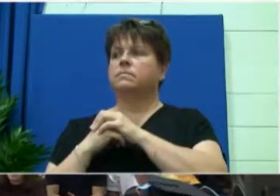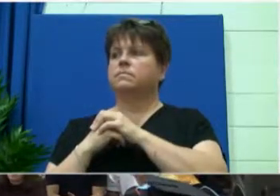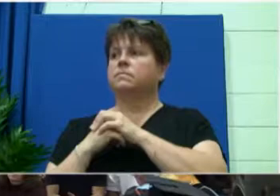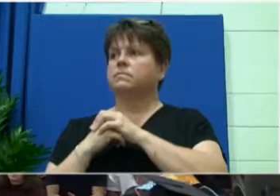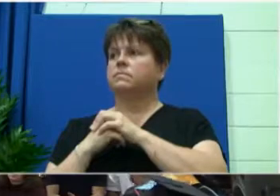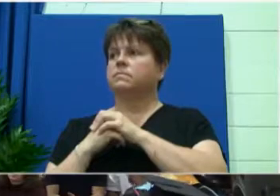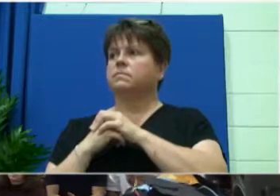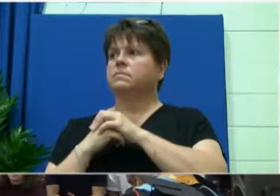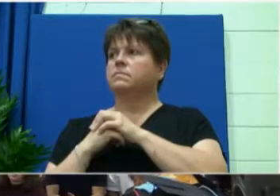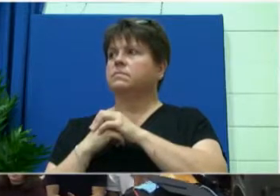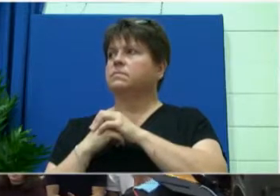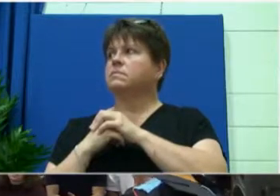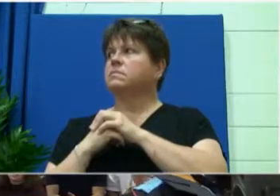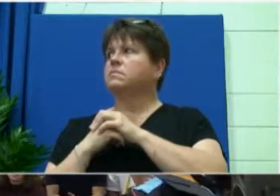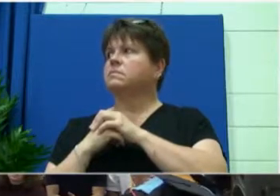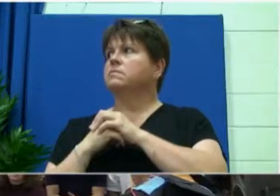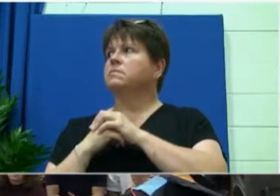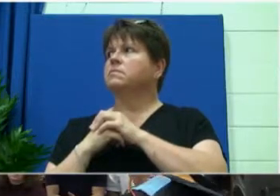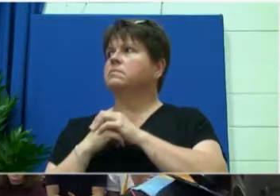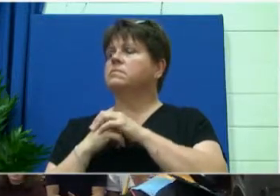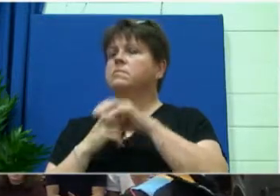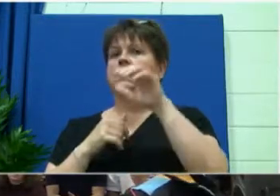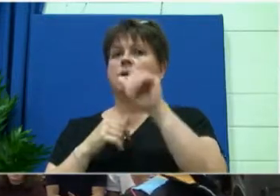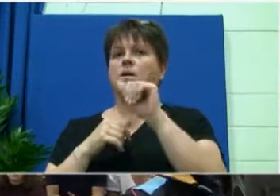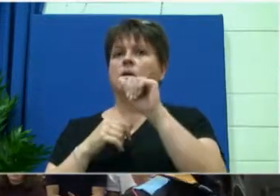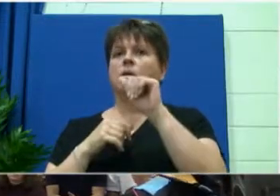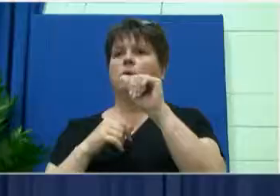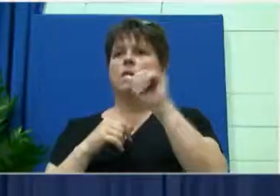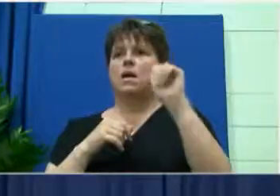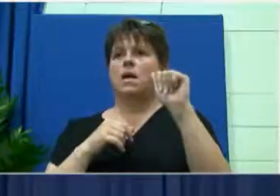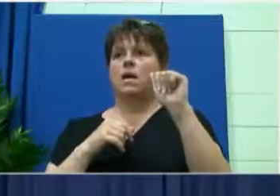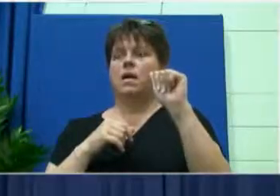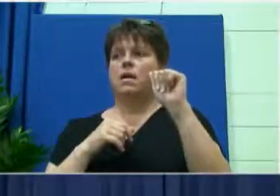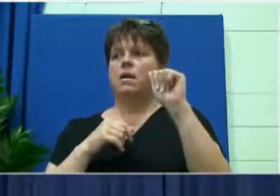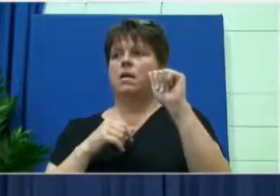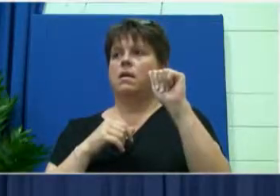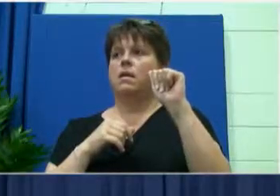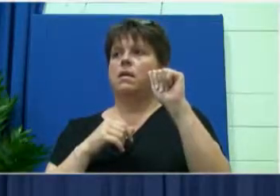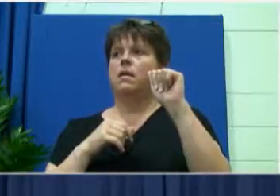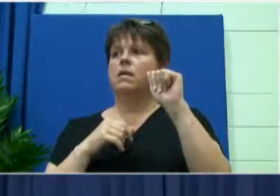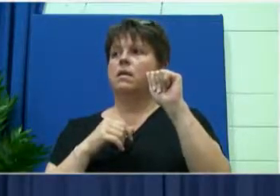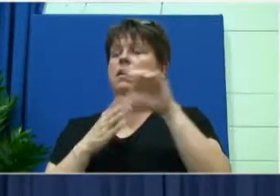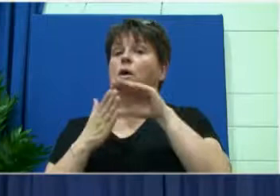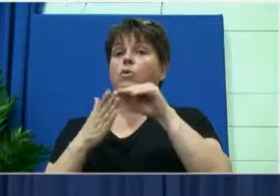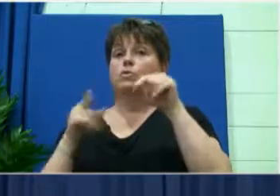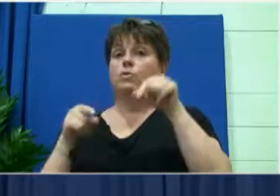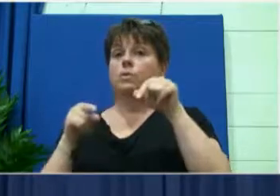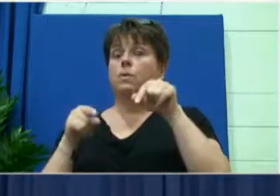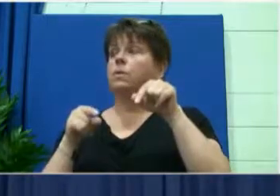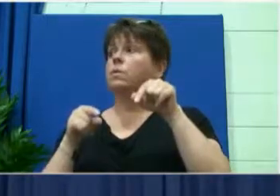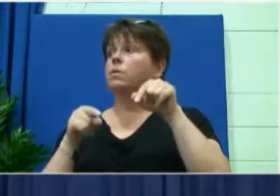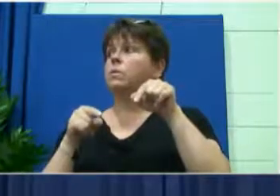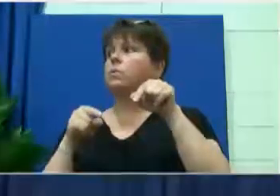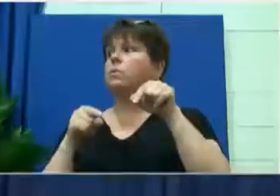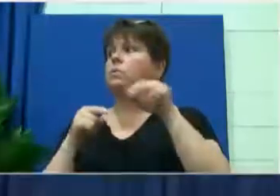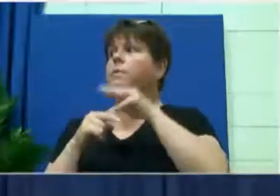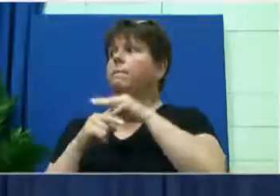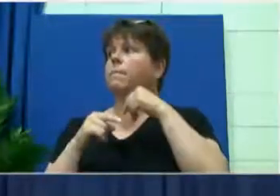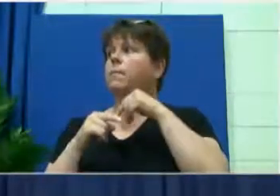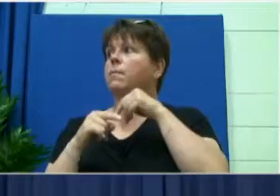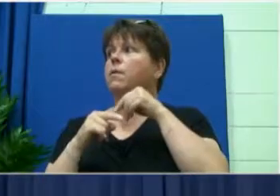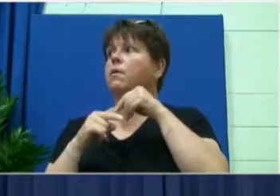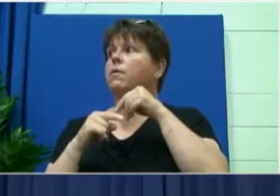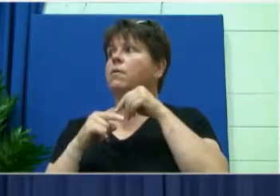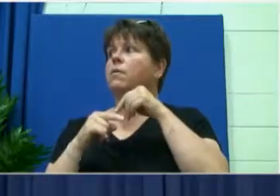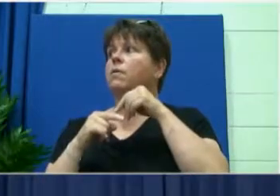Megan Maxey of St. Elmo is graduating with an Associate of Arts degree. While a student at Kaskaskia, she was a member of the